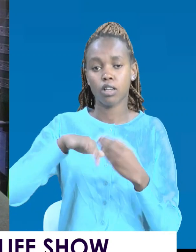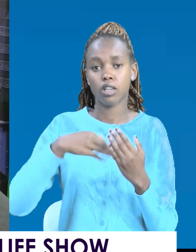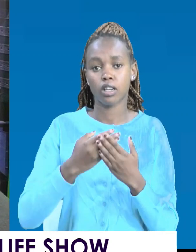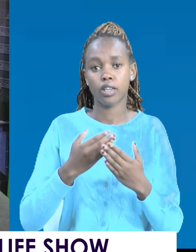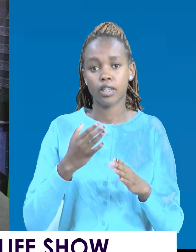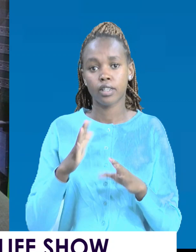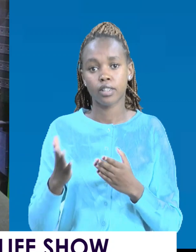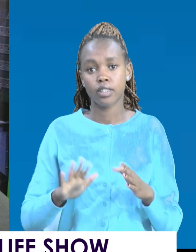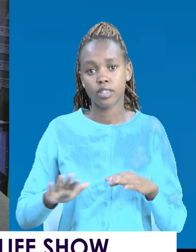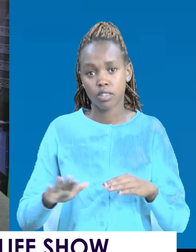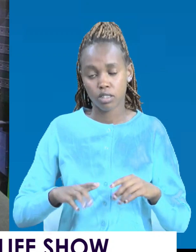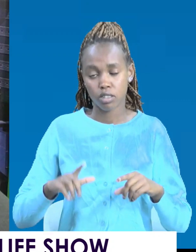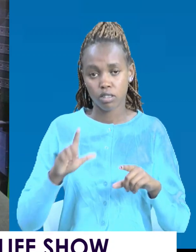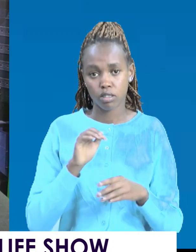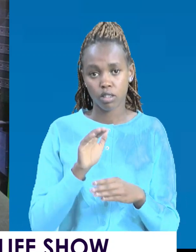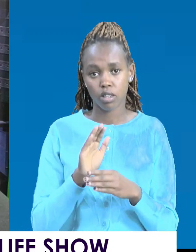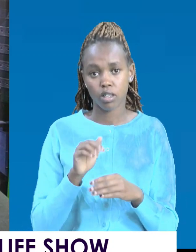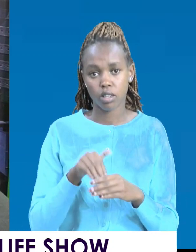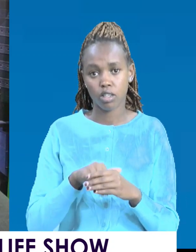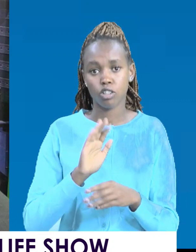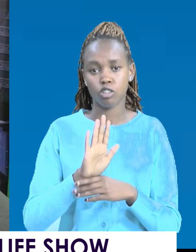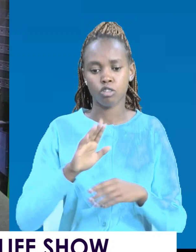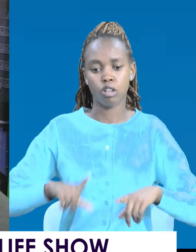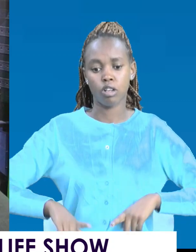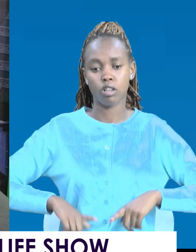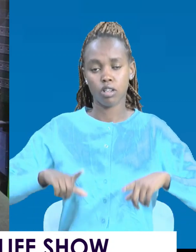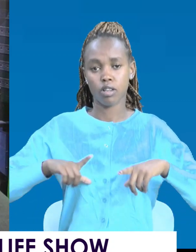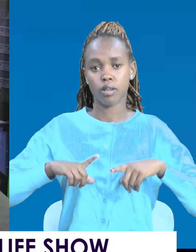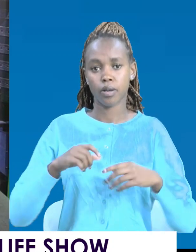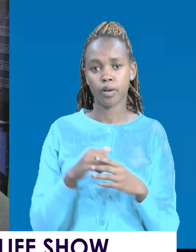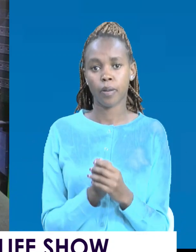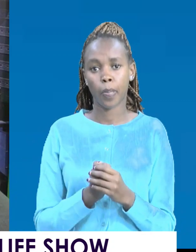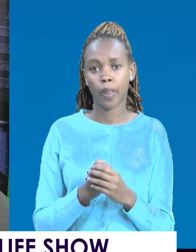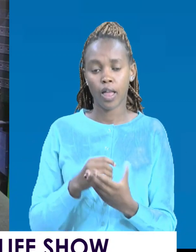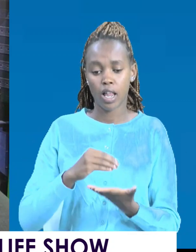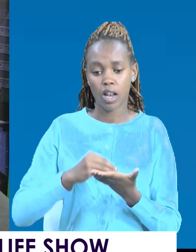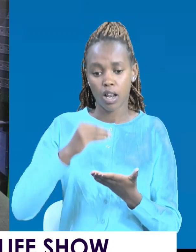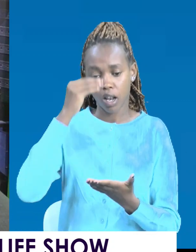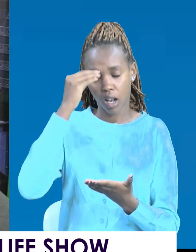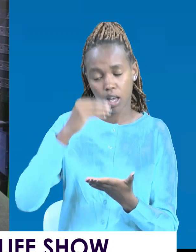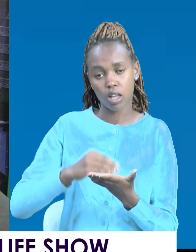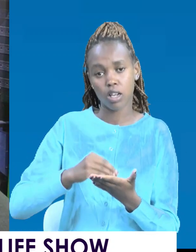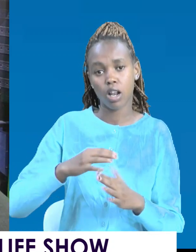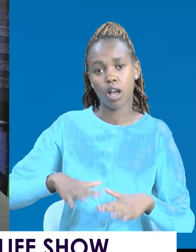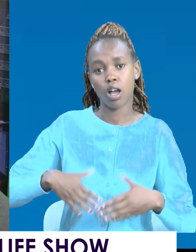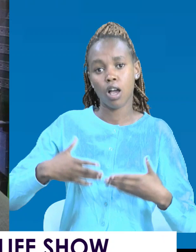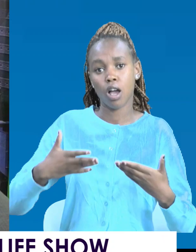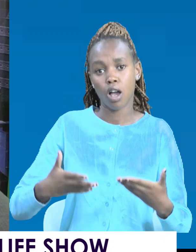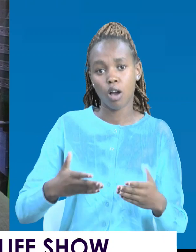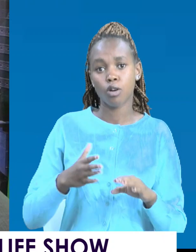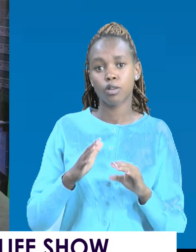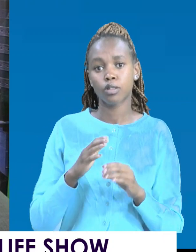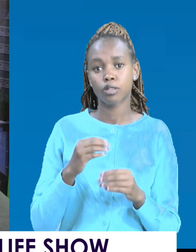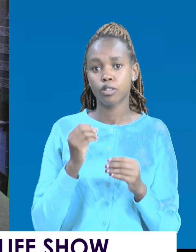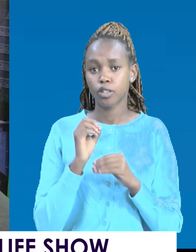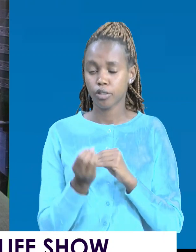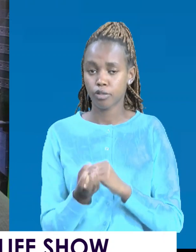lives. And that is why you need to learn the art of influence. And one of the biggest art of